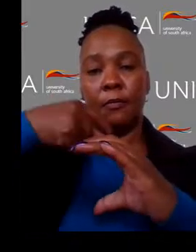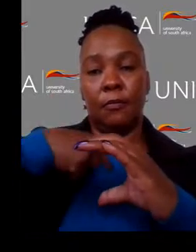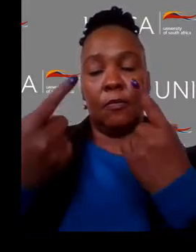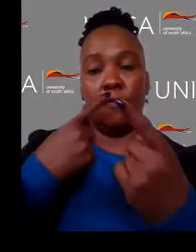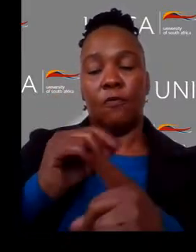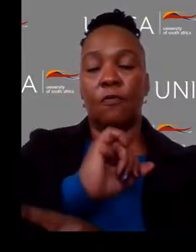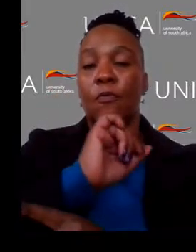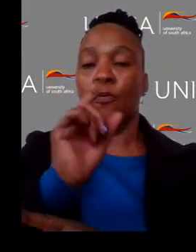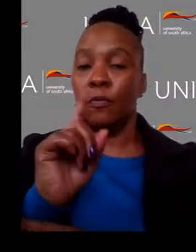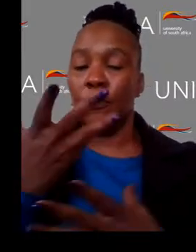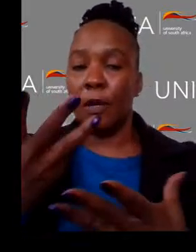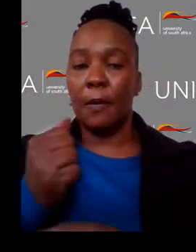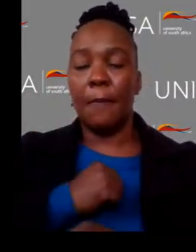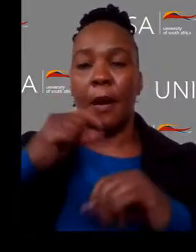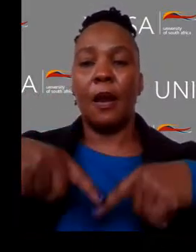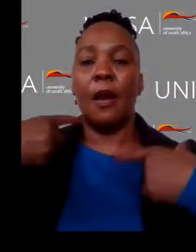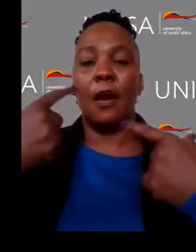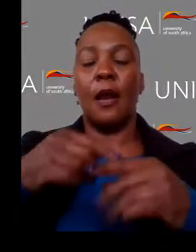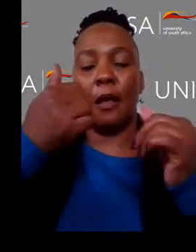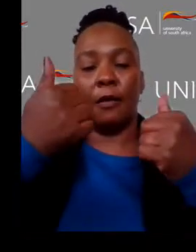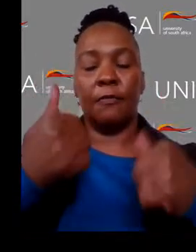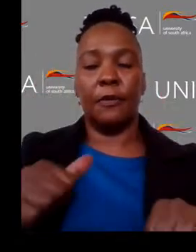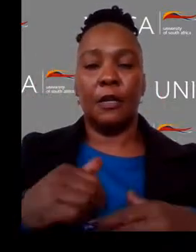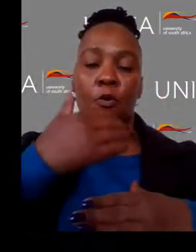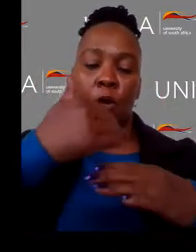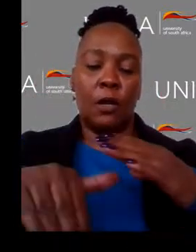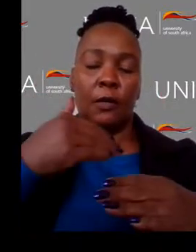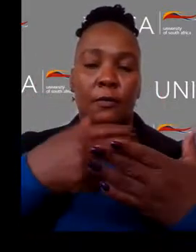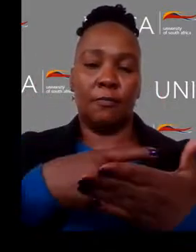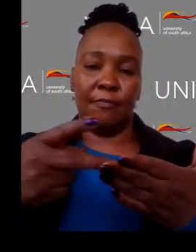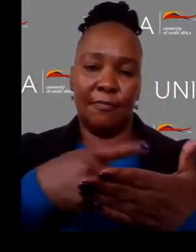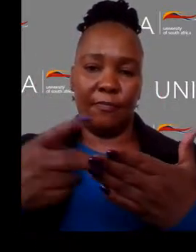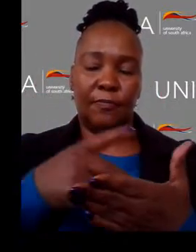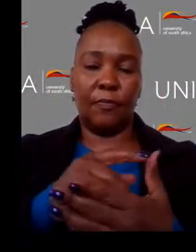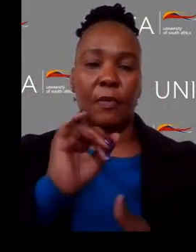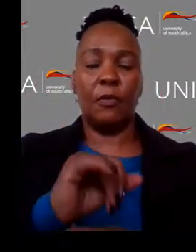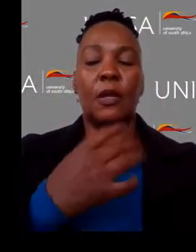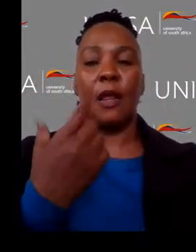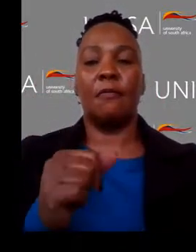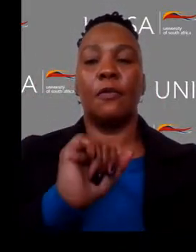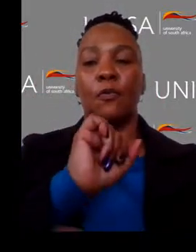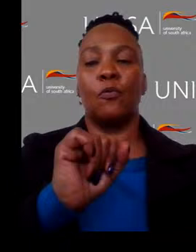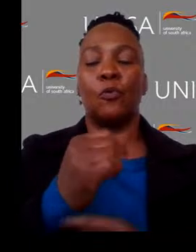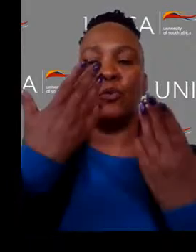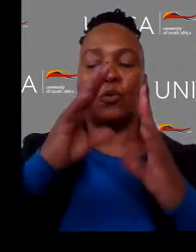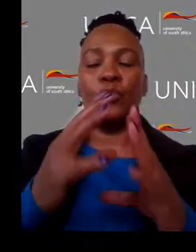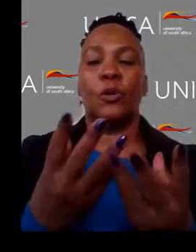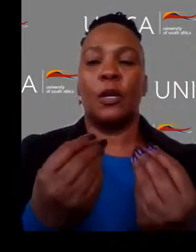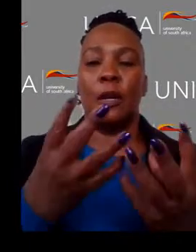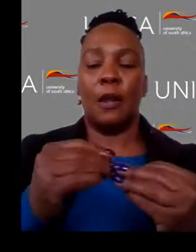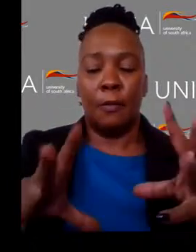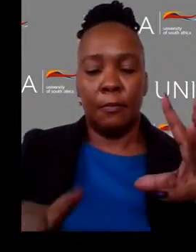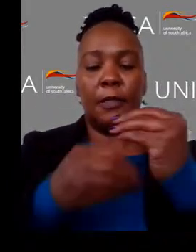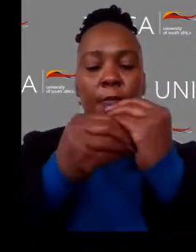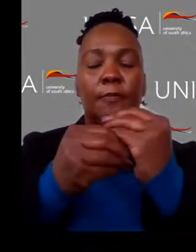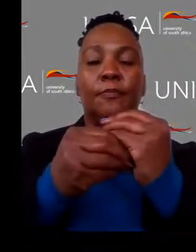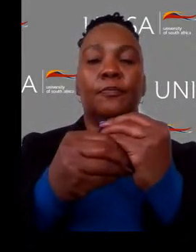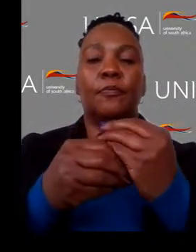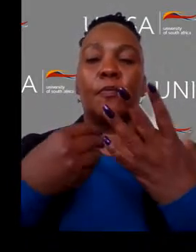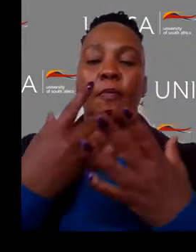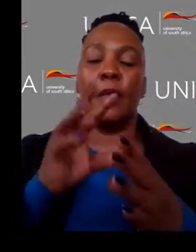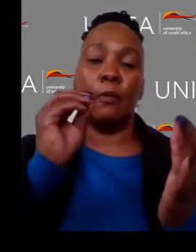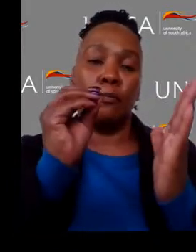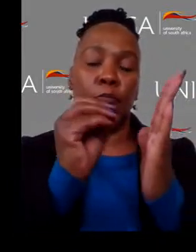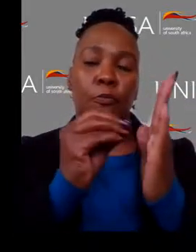your MyLife account, because that account already has your student number attached to it. Put in your